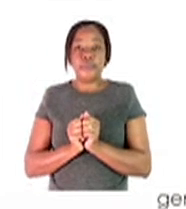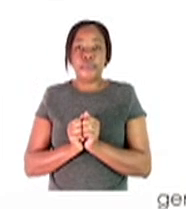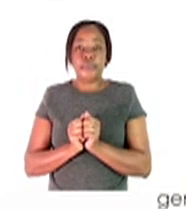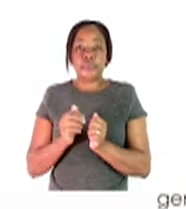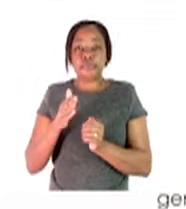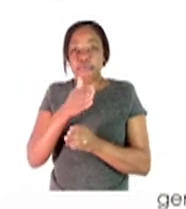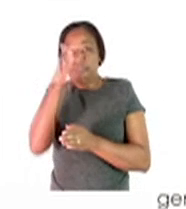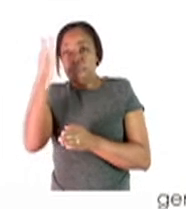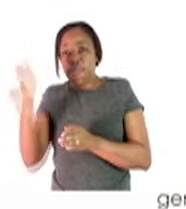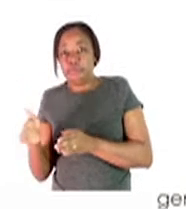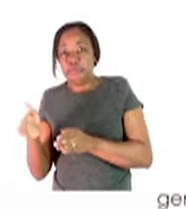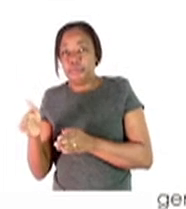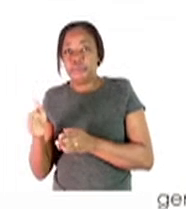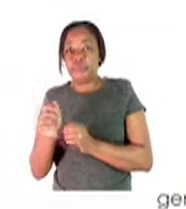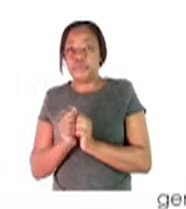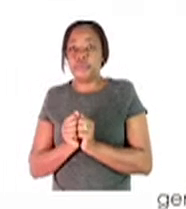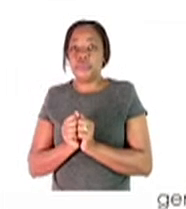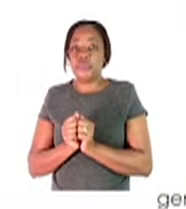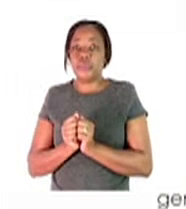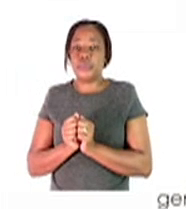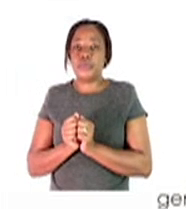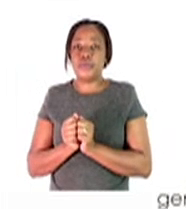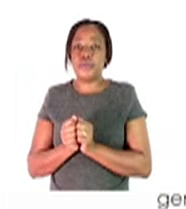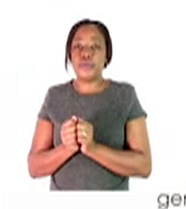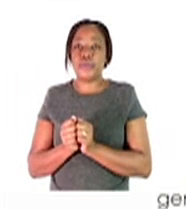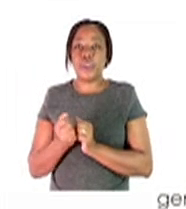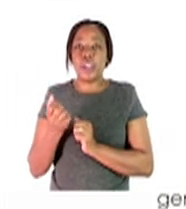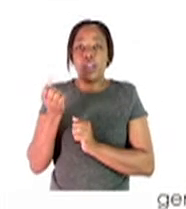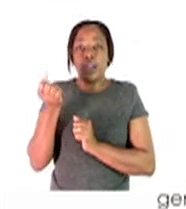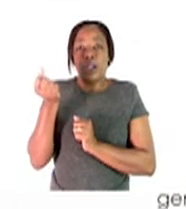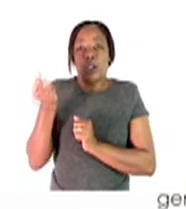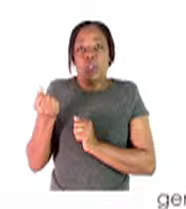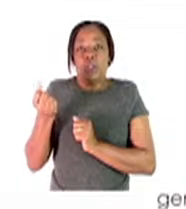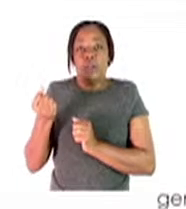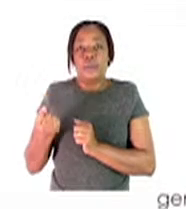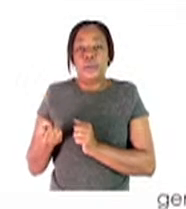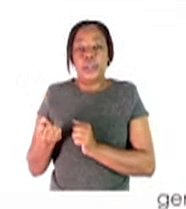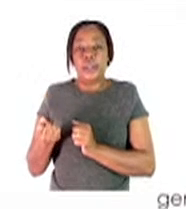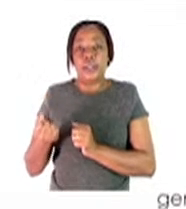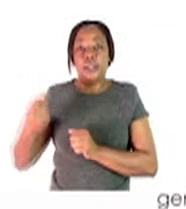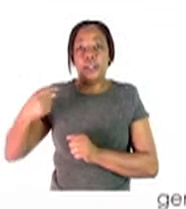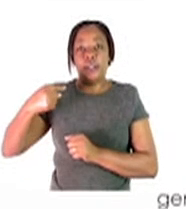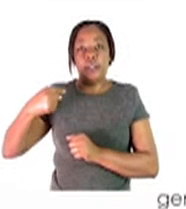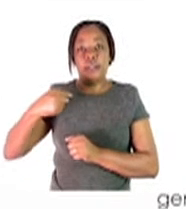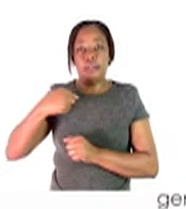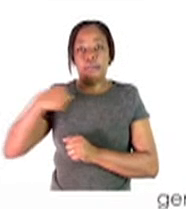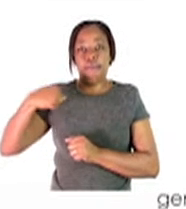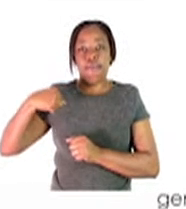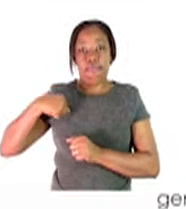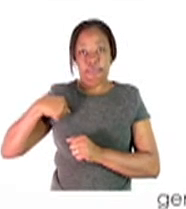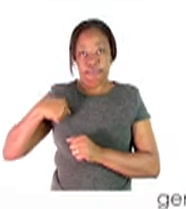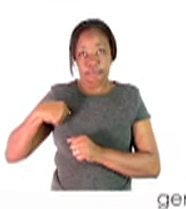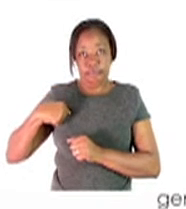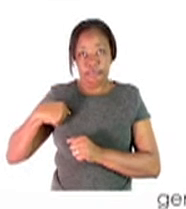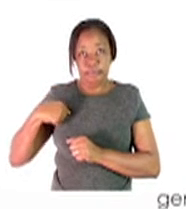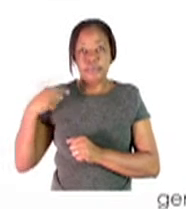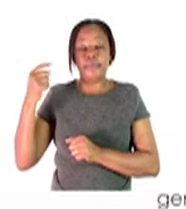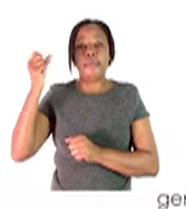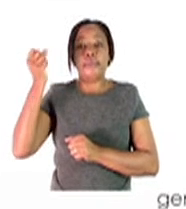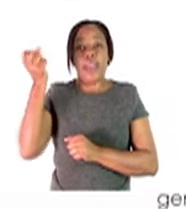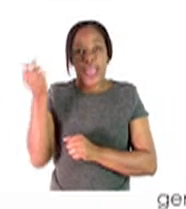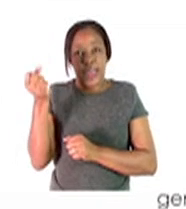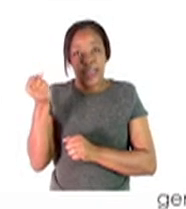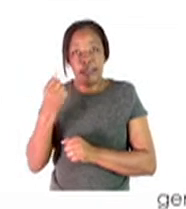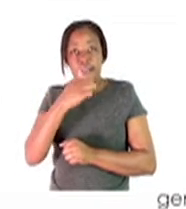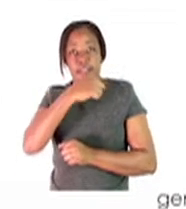The next block also, they have given us the male side, and now we are looking for the female